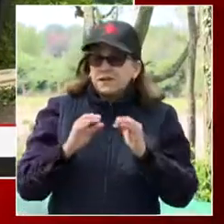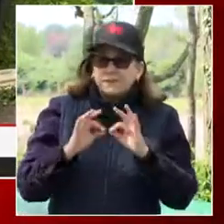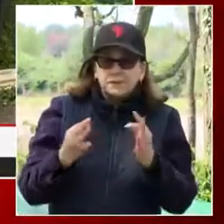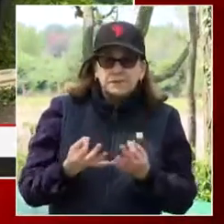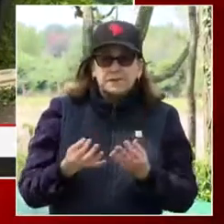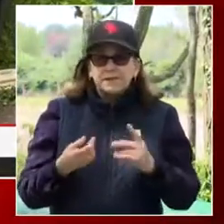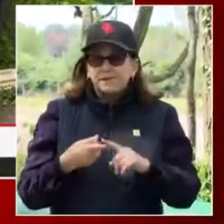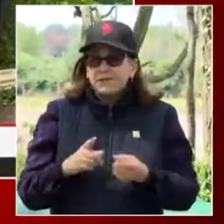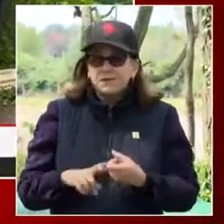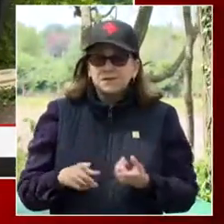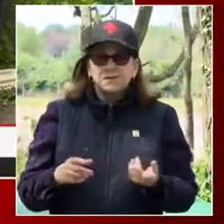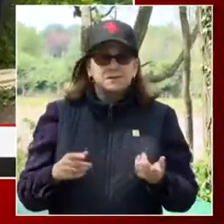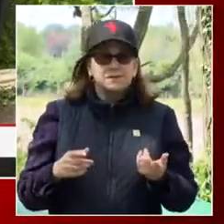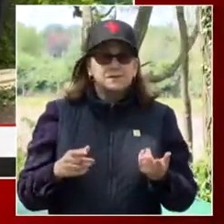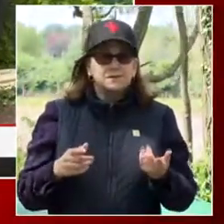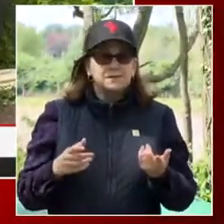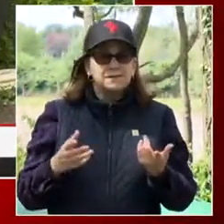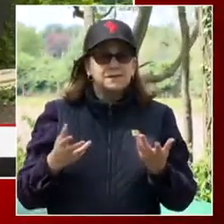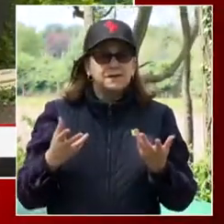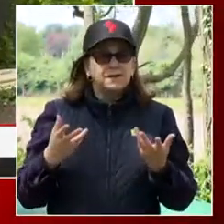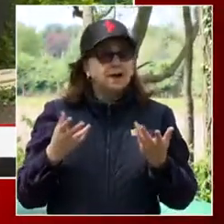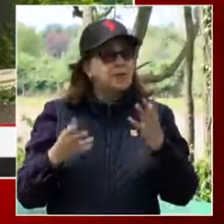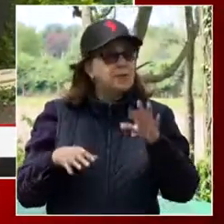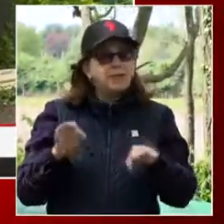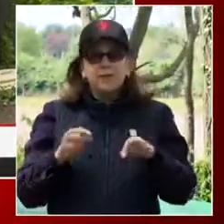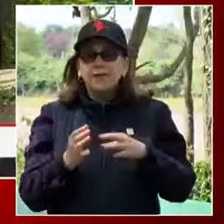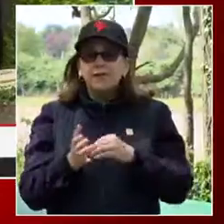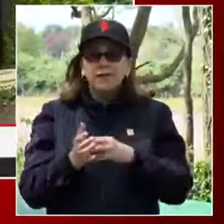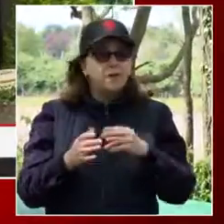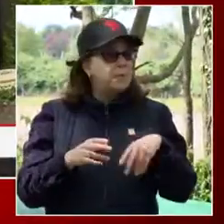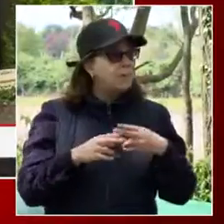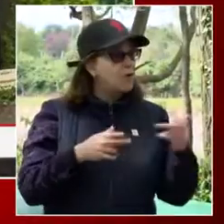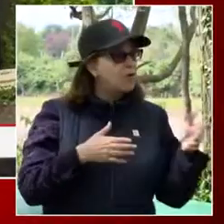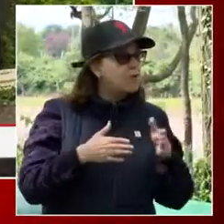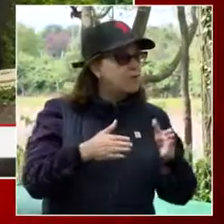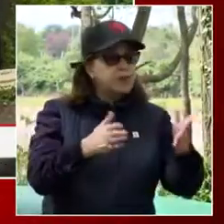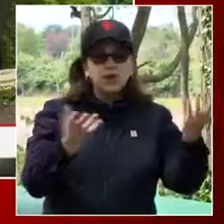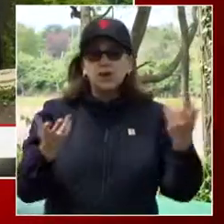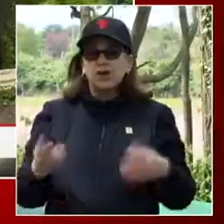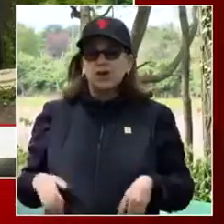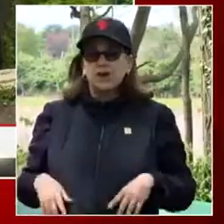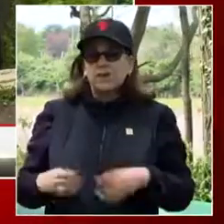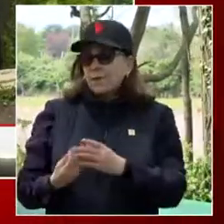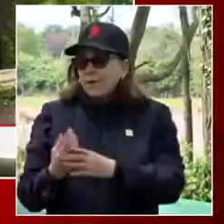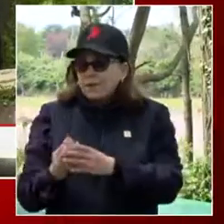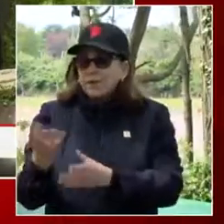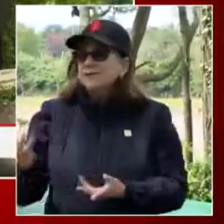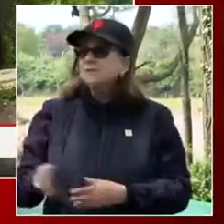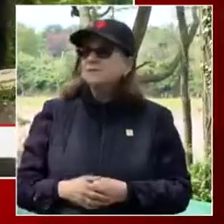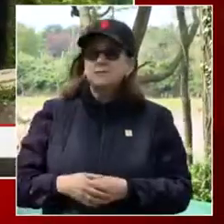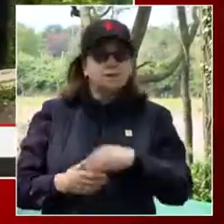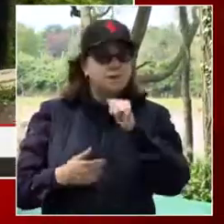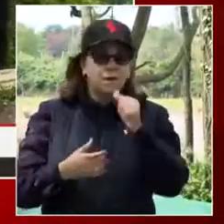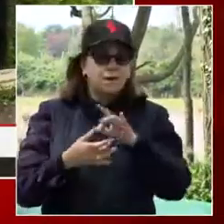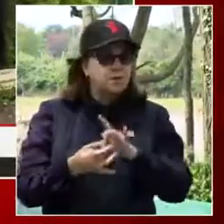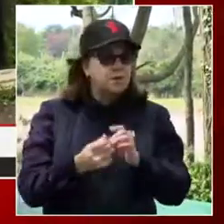people have discovered the island, will continue to grow. And that's pretty exciting. It's a great asset for the city.